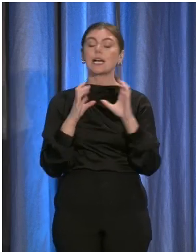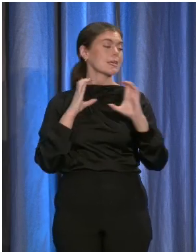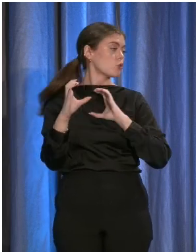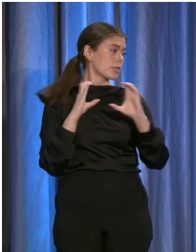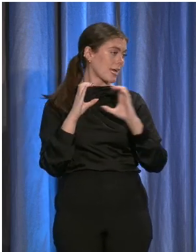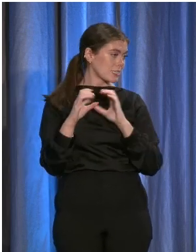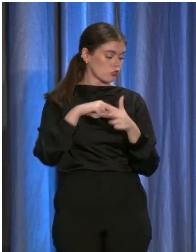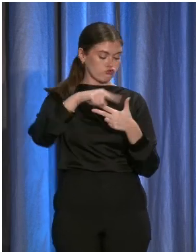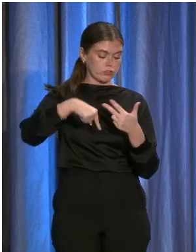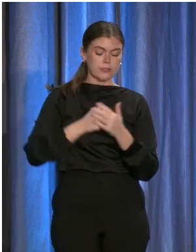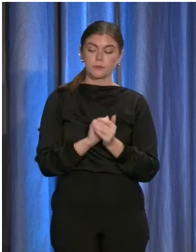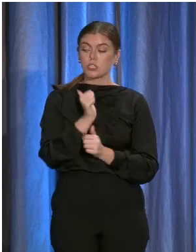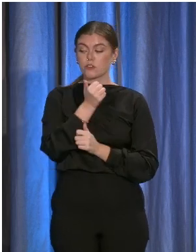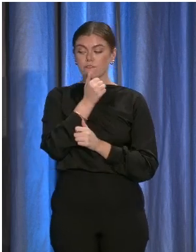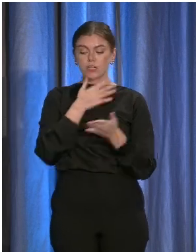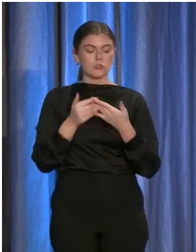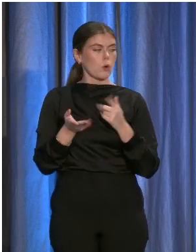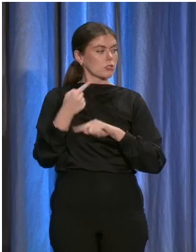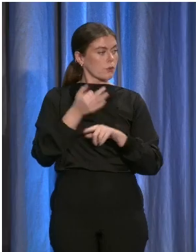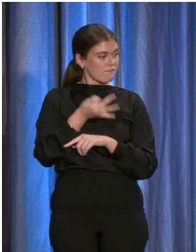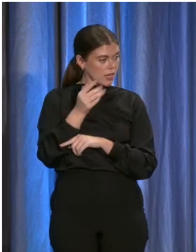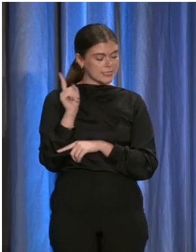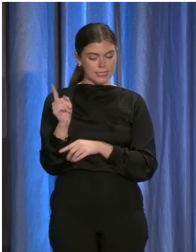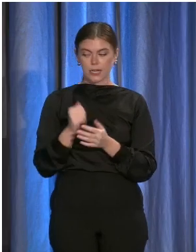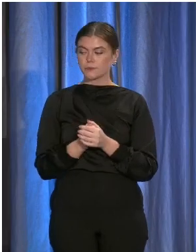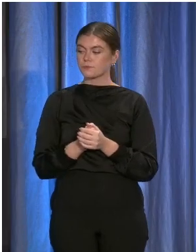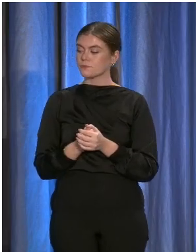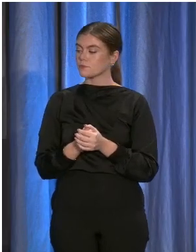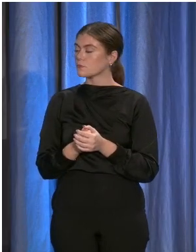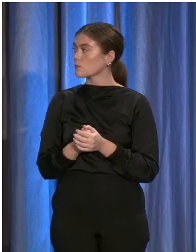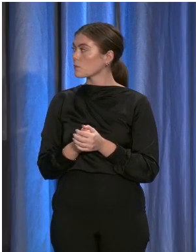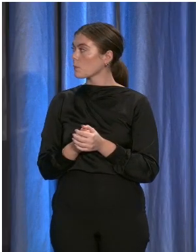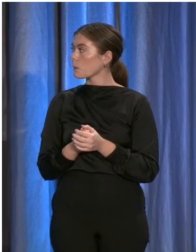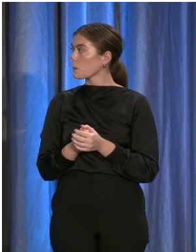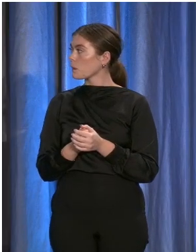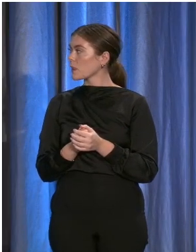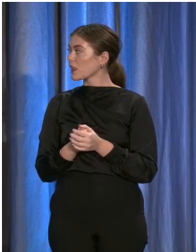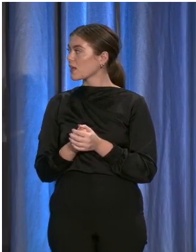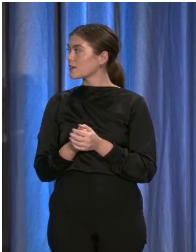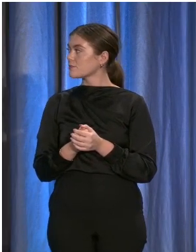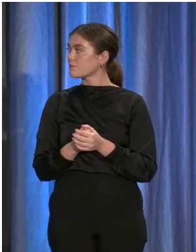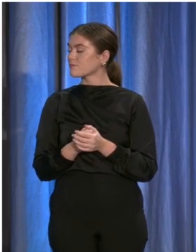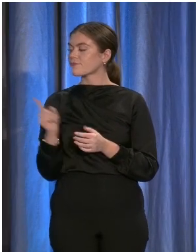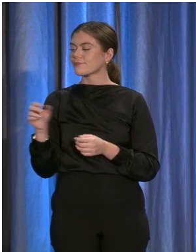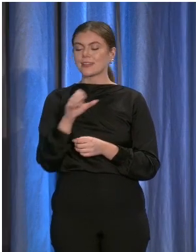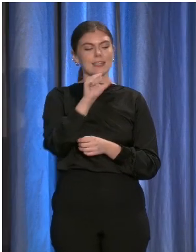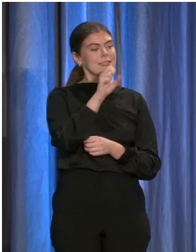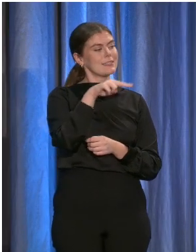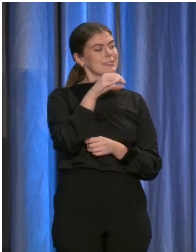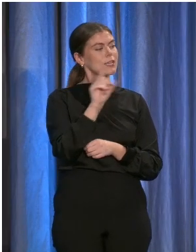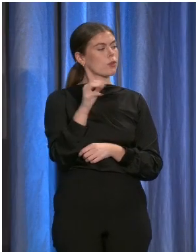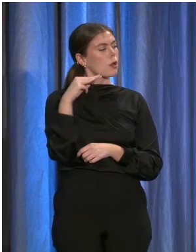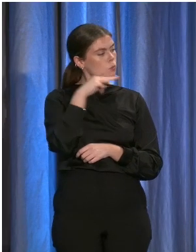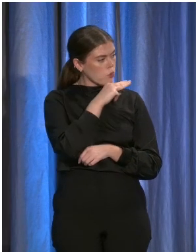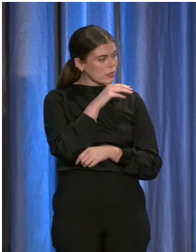communication. So first thing we found in this area is how important the CNO was. The CNO is